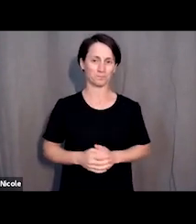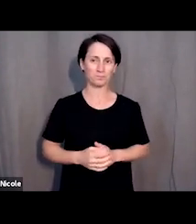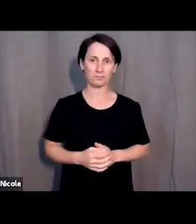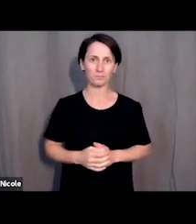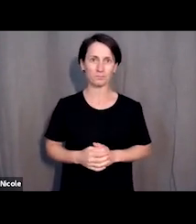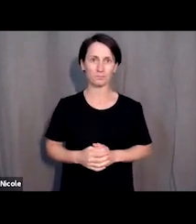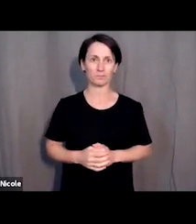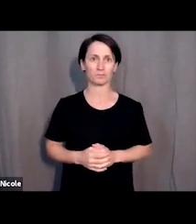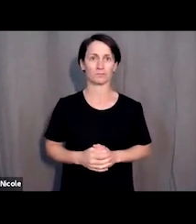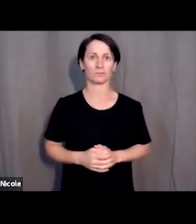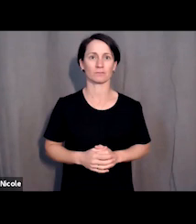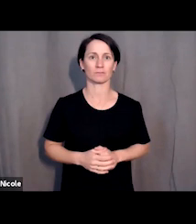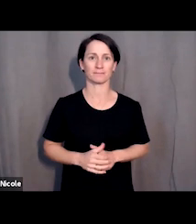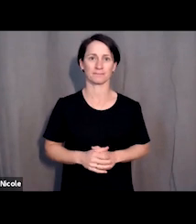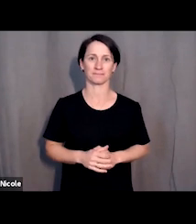spell onuses right. Thanks, Catherine.